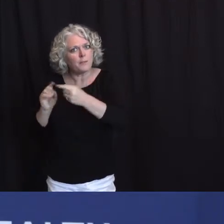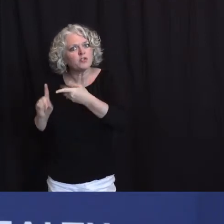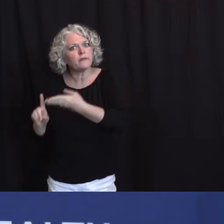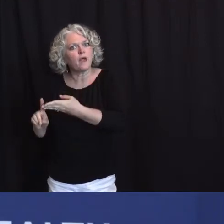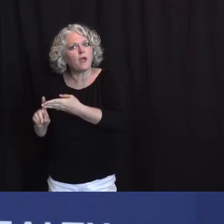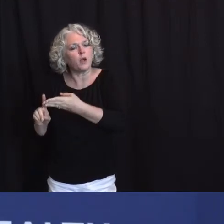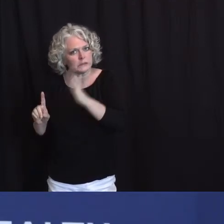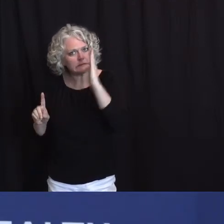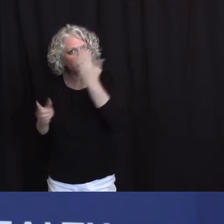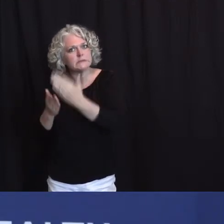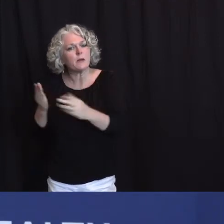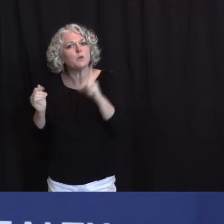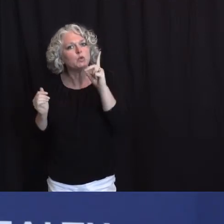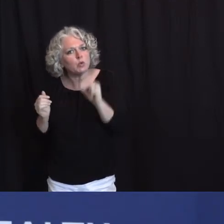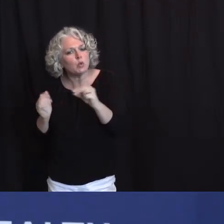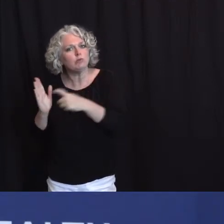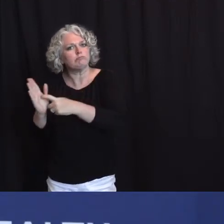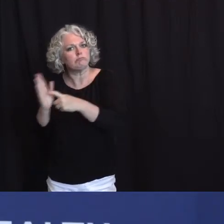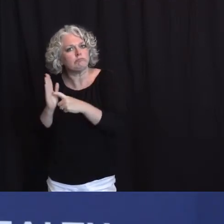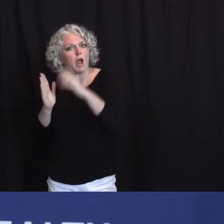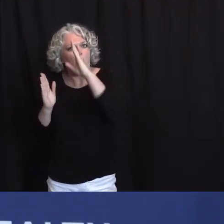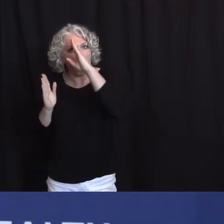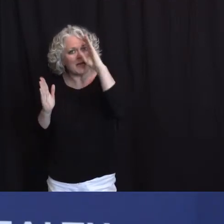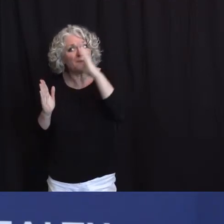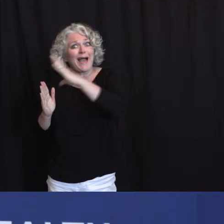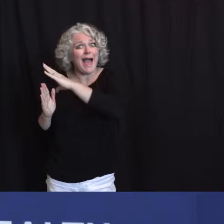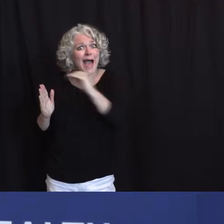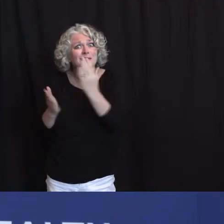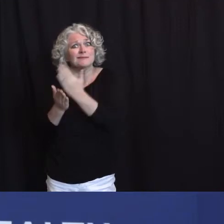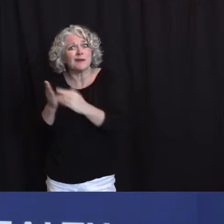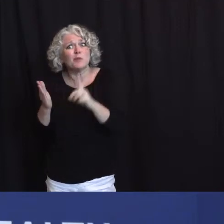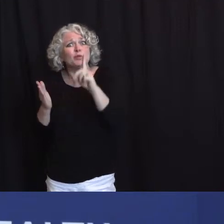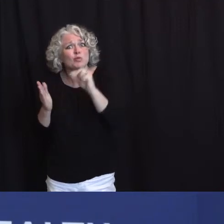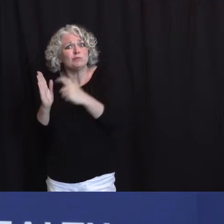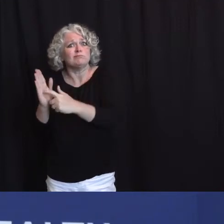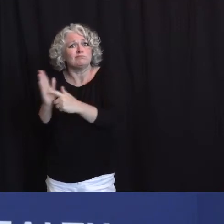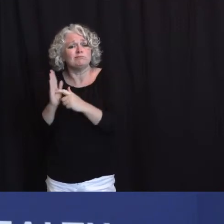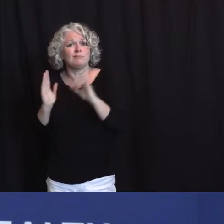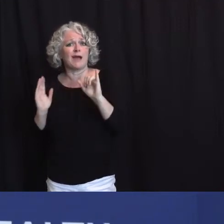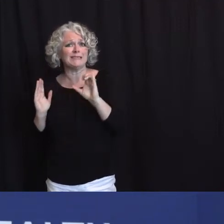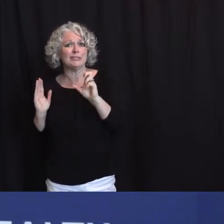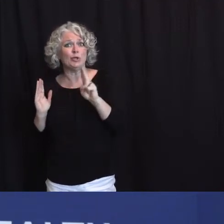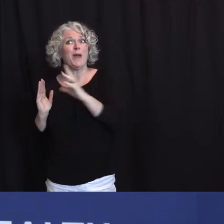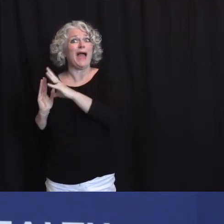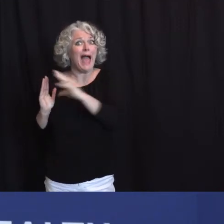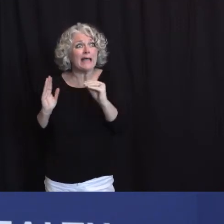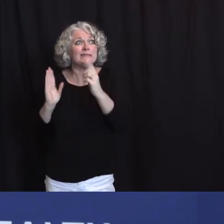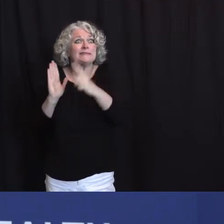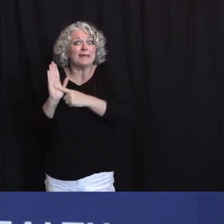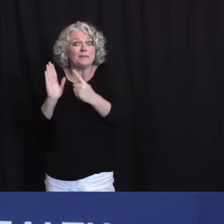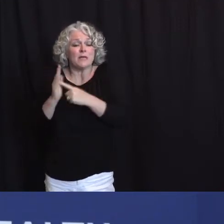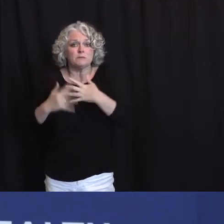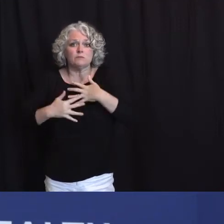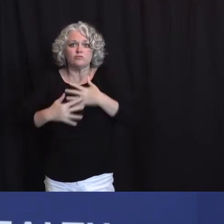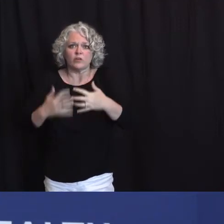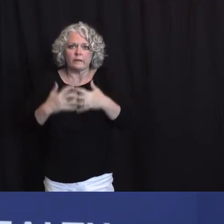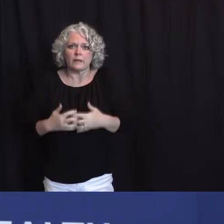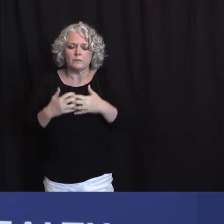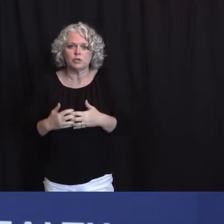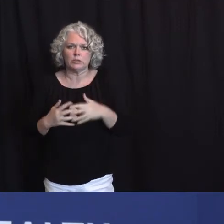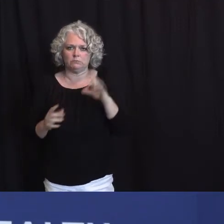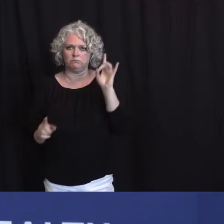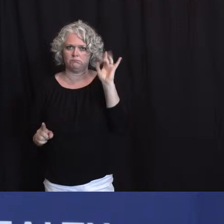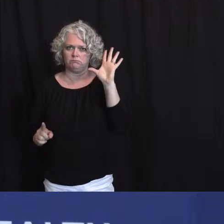including hospitalizations that require intensive care admissions and invasive mechanical ventilation. Now